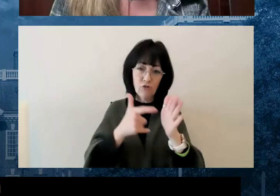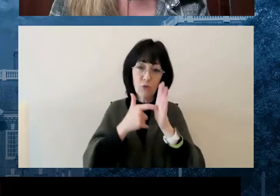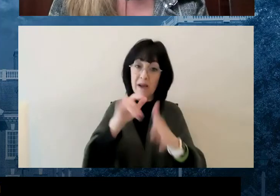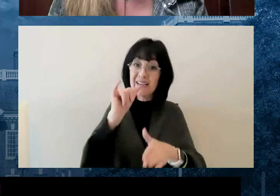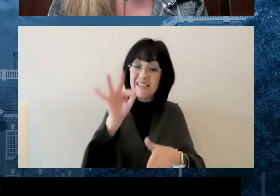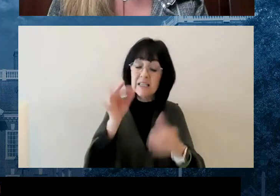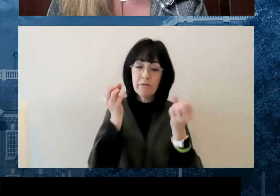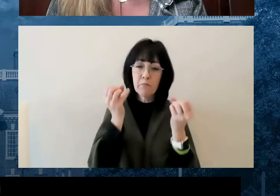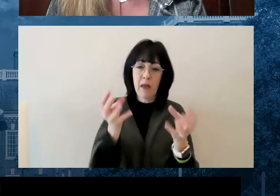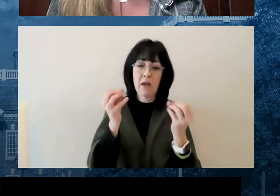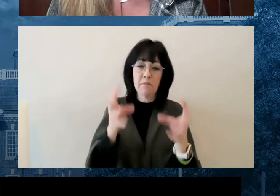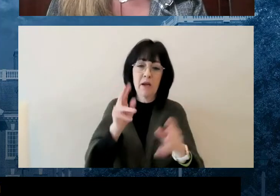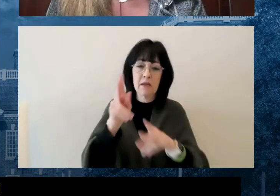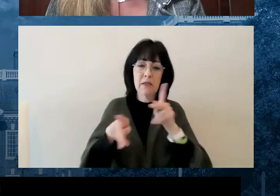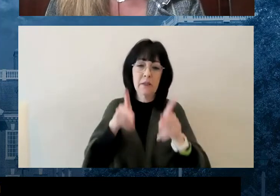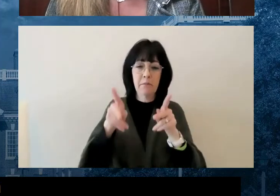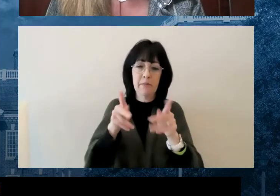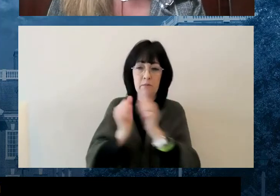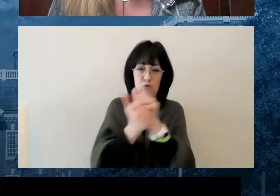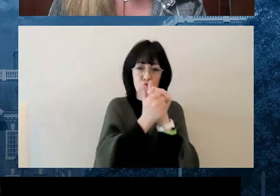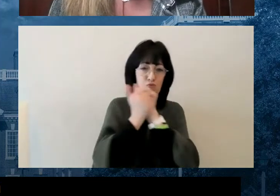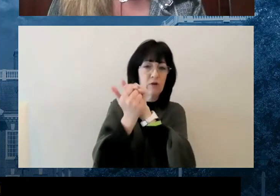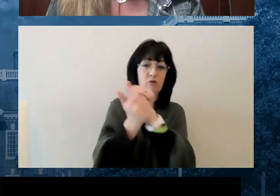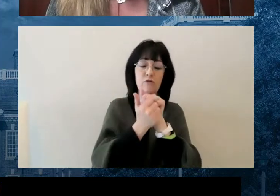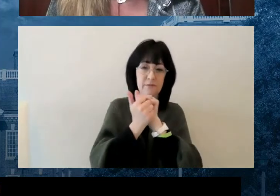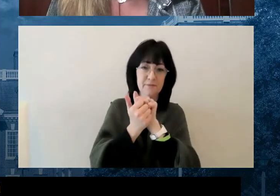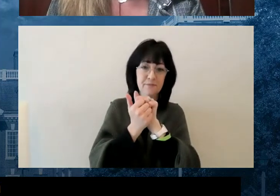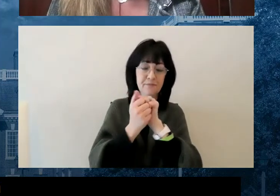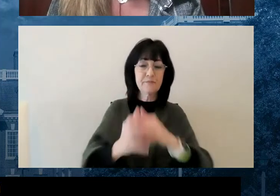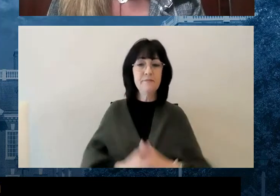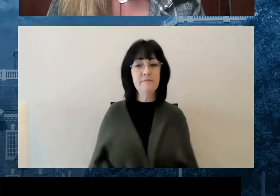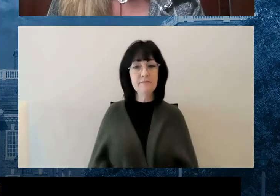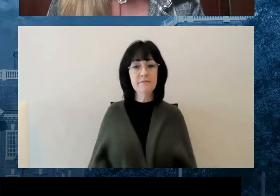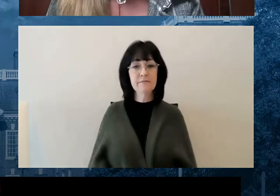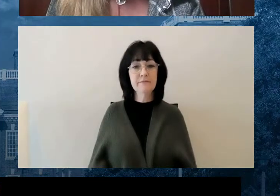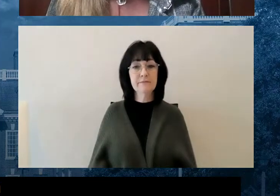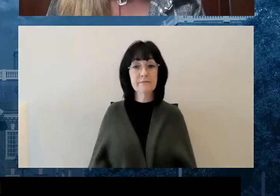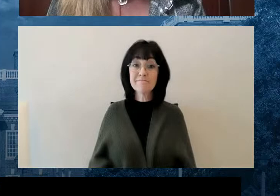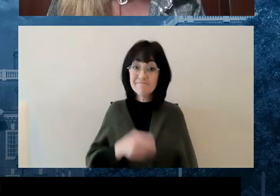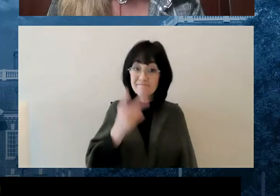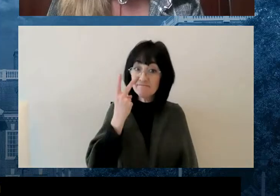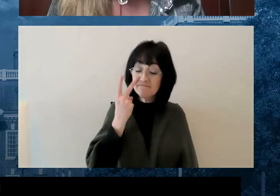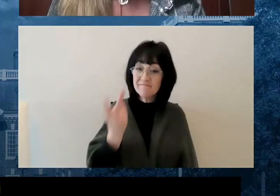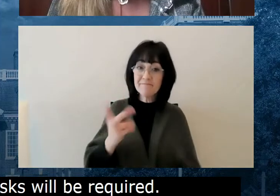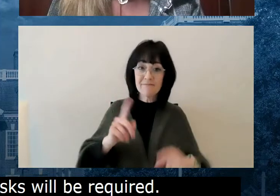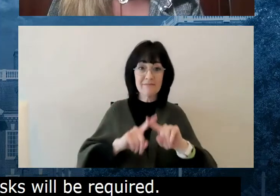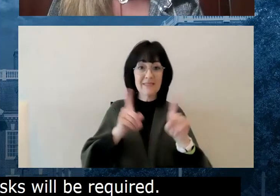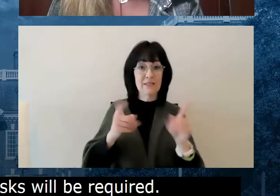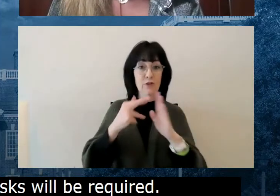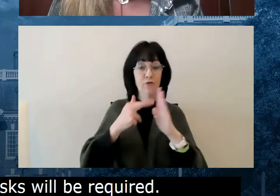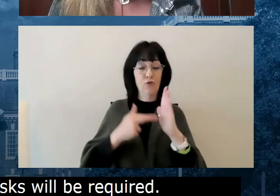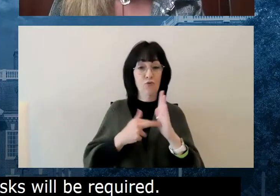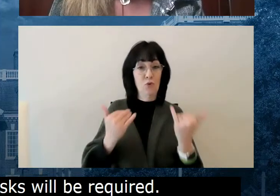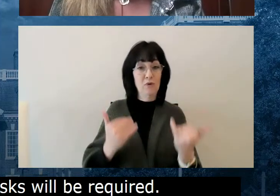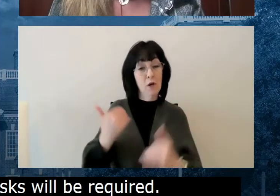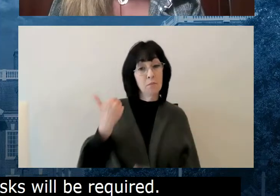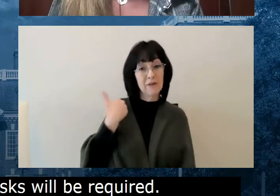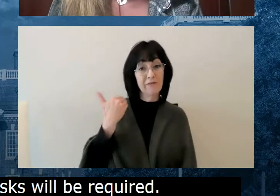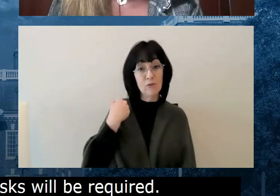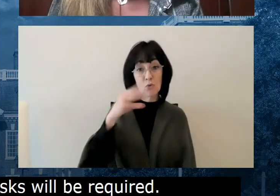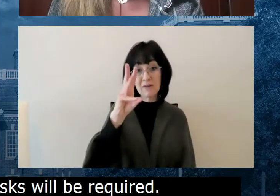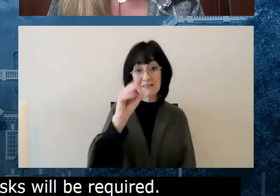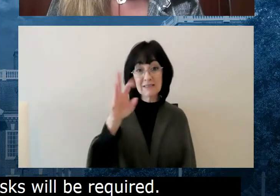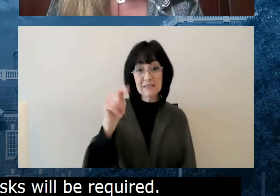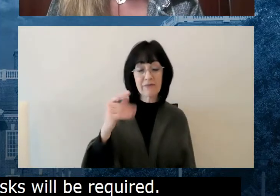And although you're seeing a difference in social distancing, allowing businesses to increase capacity by